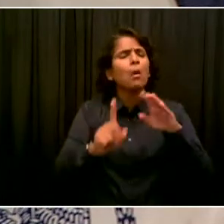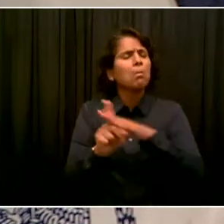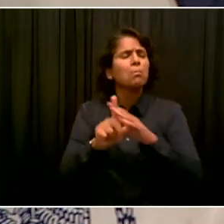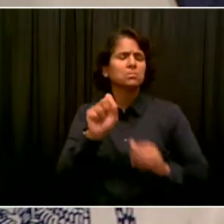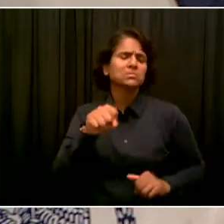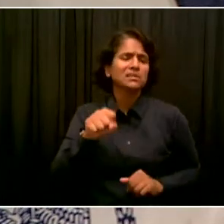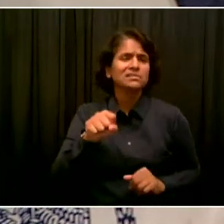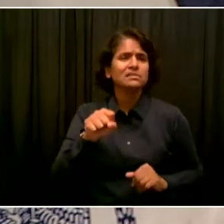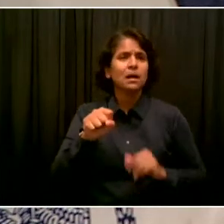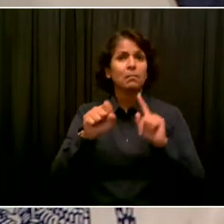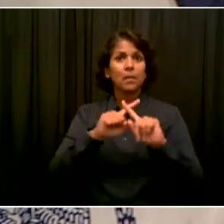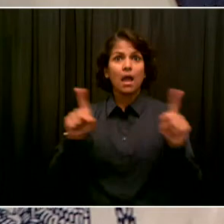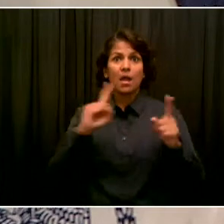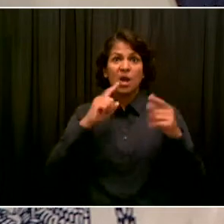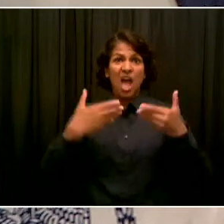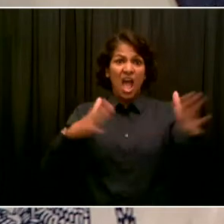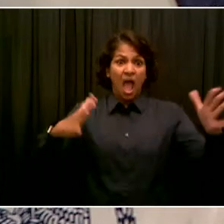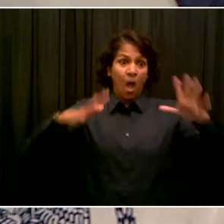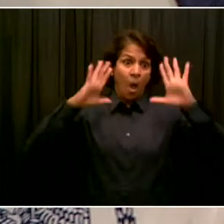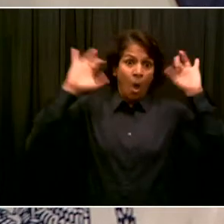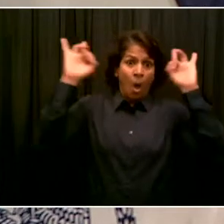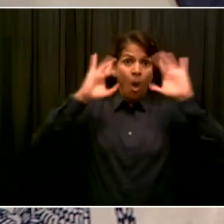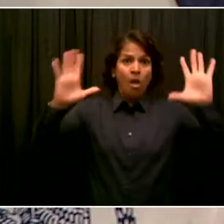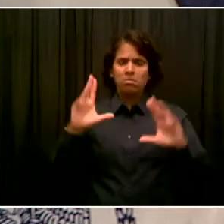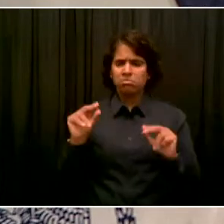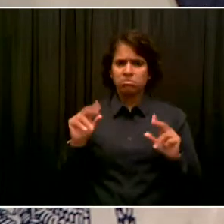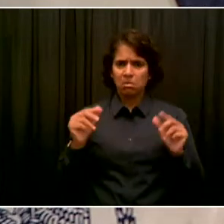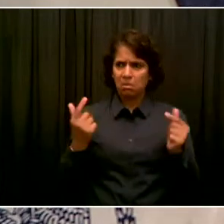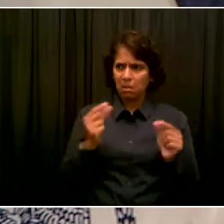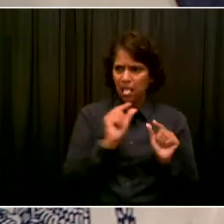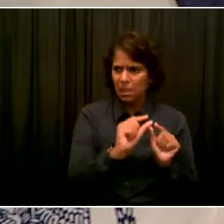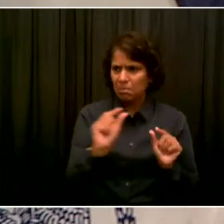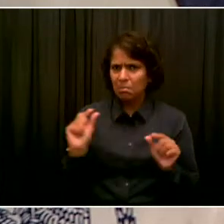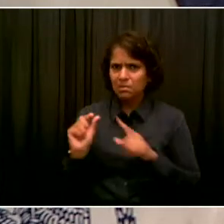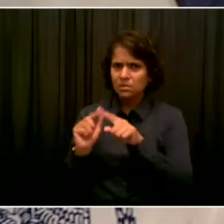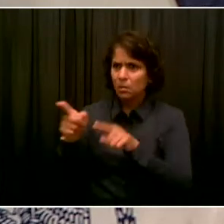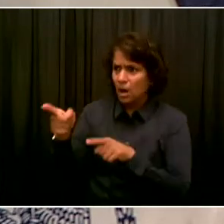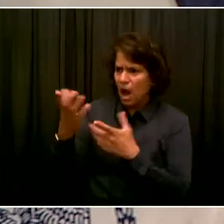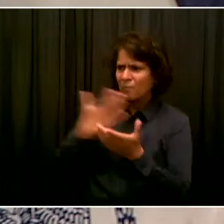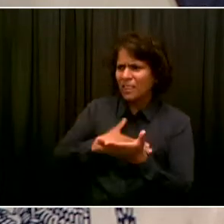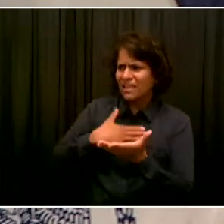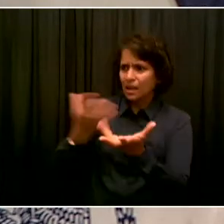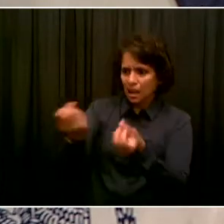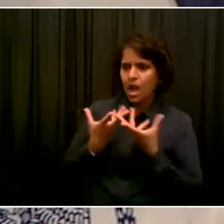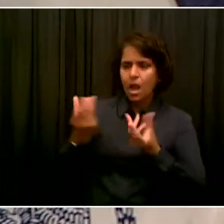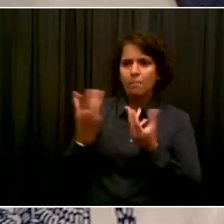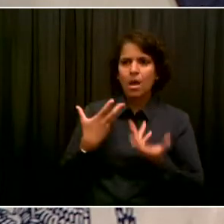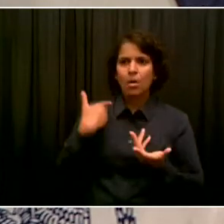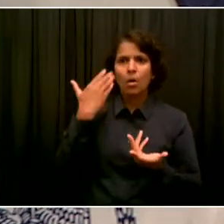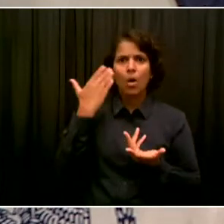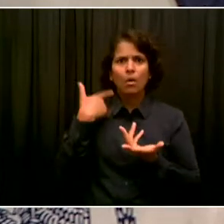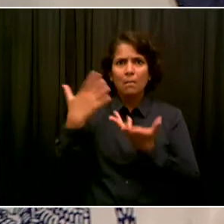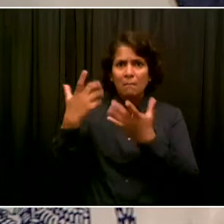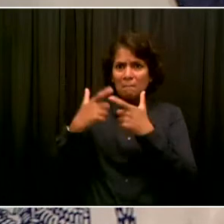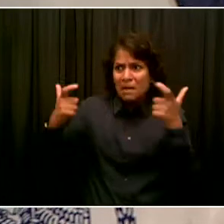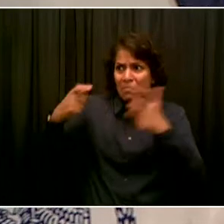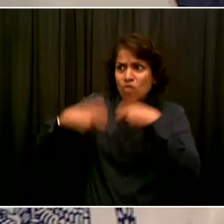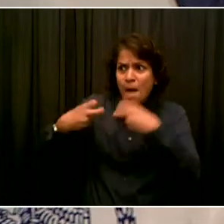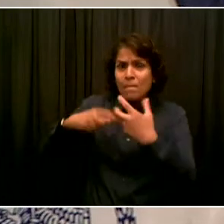hearing what you just reported, and I want to know if there's something bigger going on or isolated instances that we need to